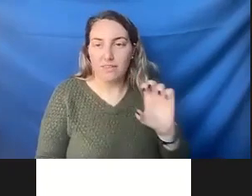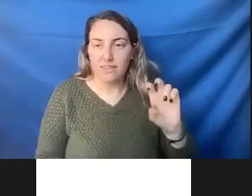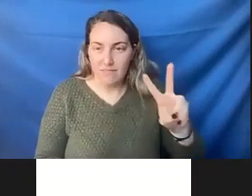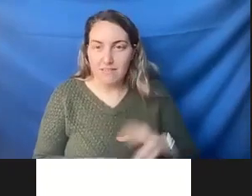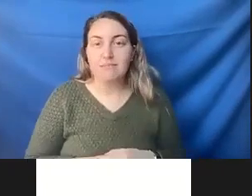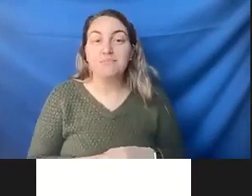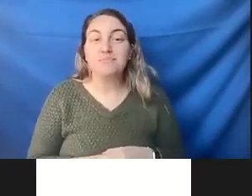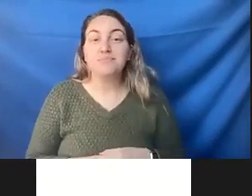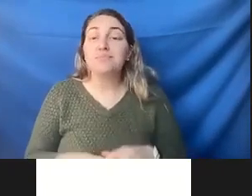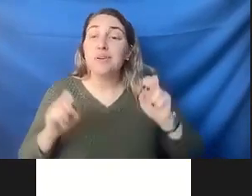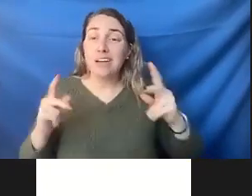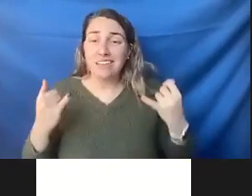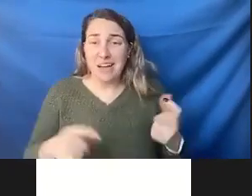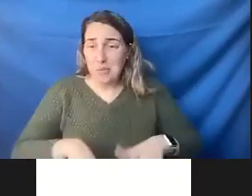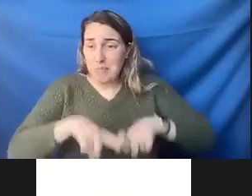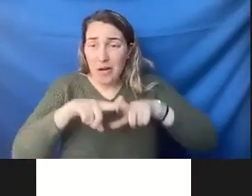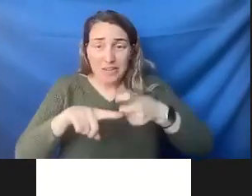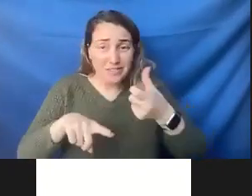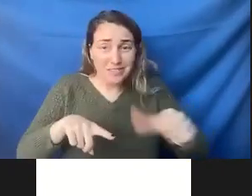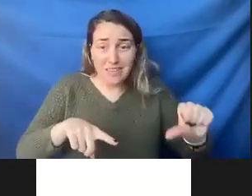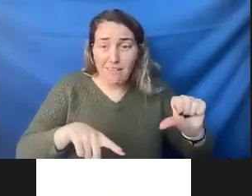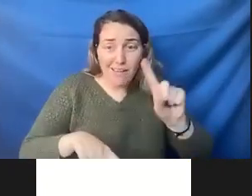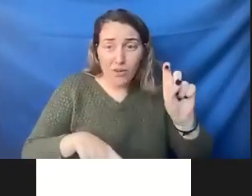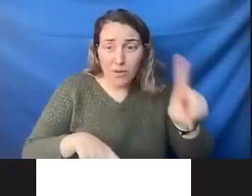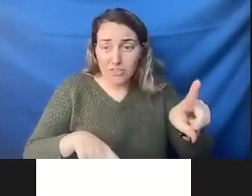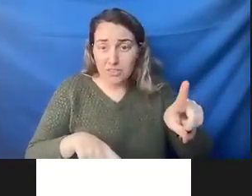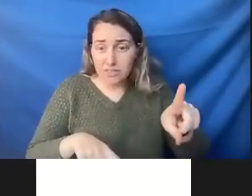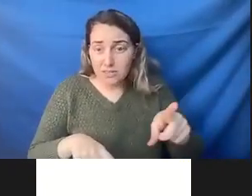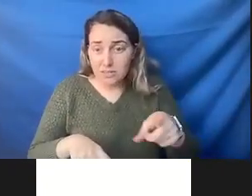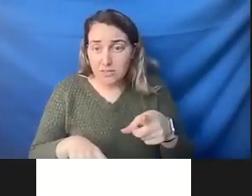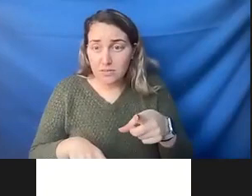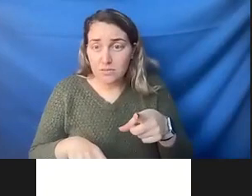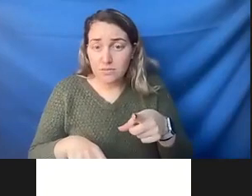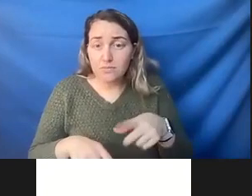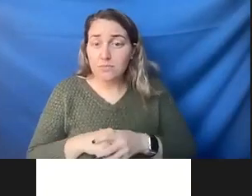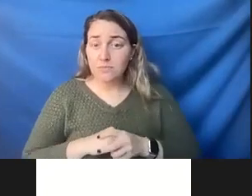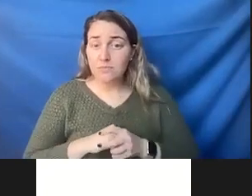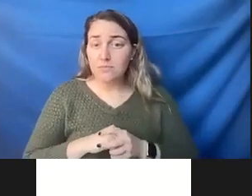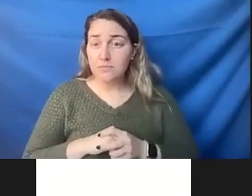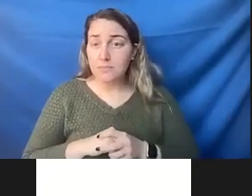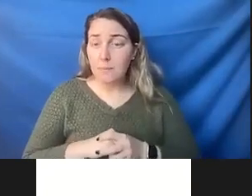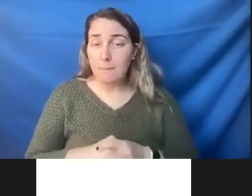All right, I'm pausing to answer any questions that have been unaddressed in the Q&A box.